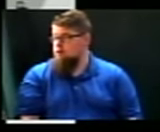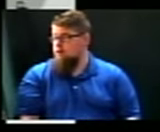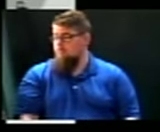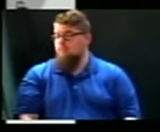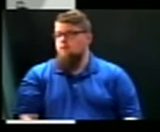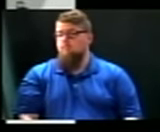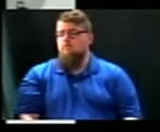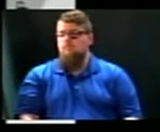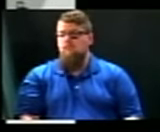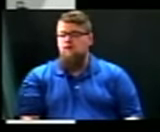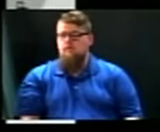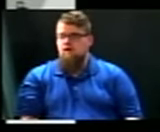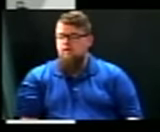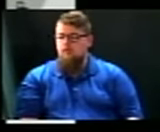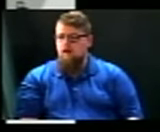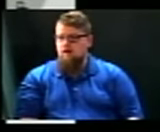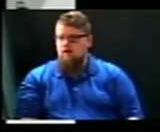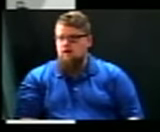Okay.